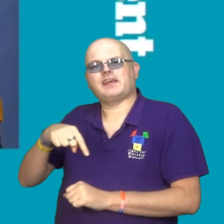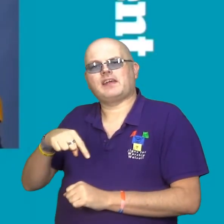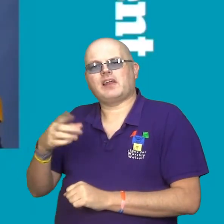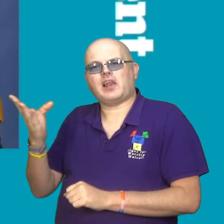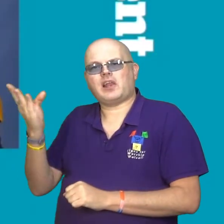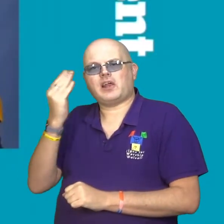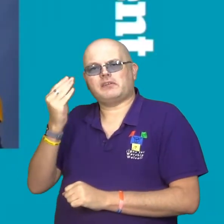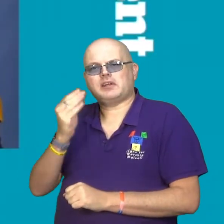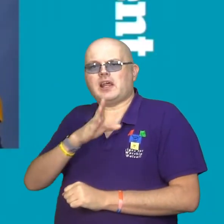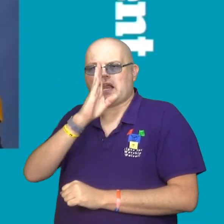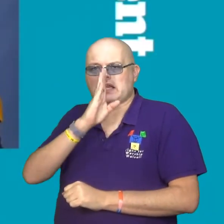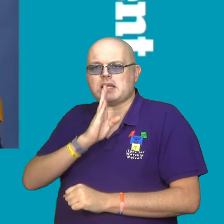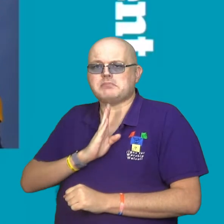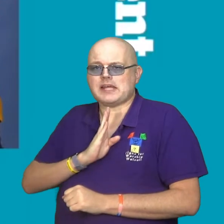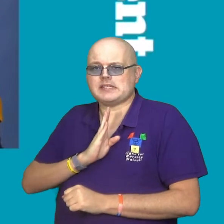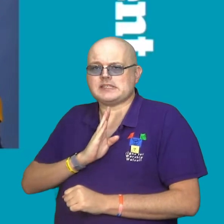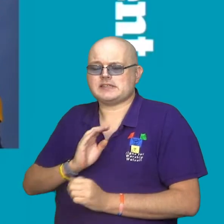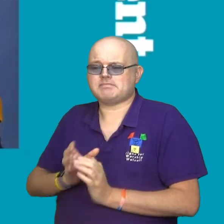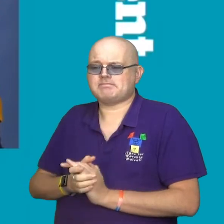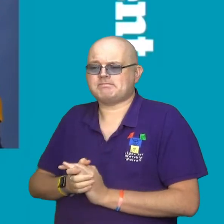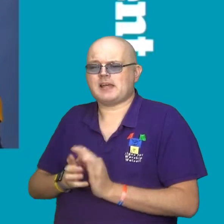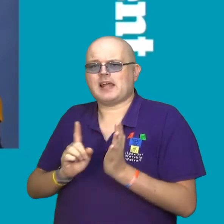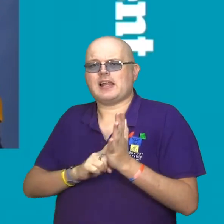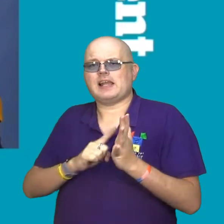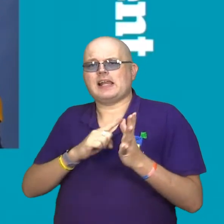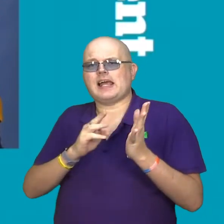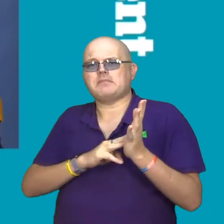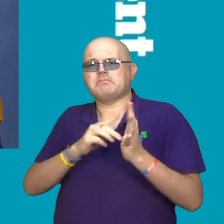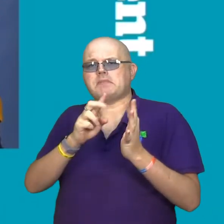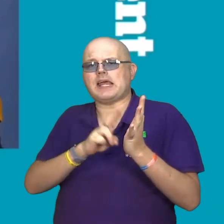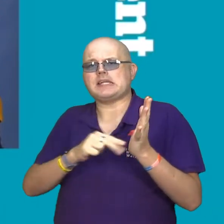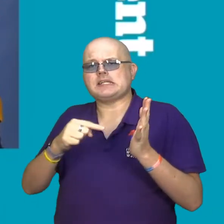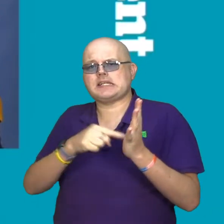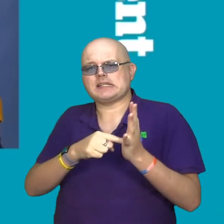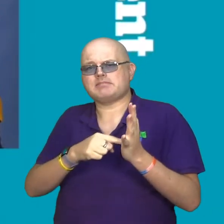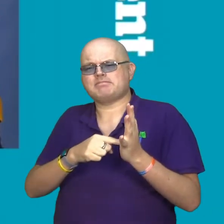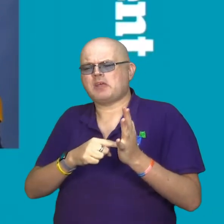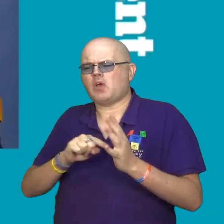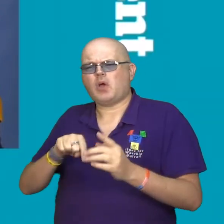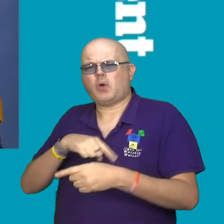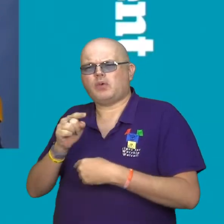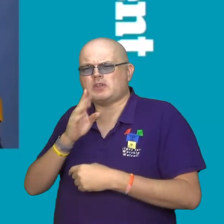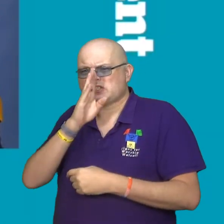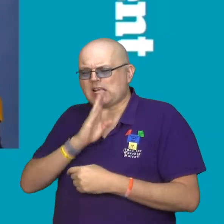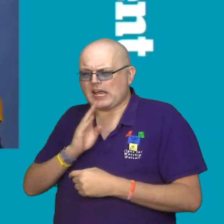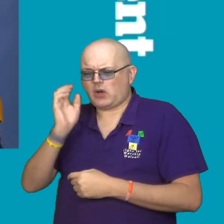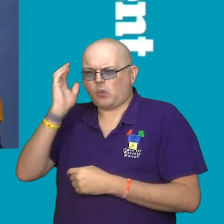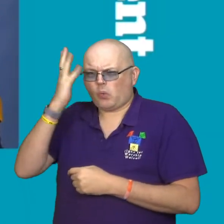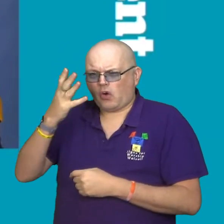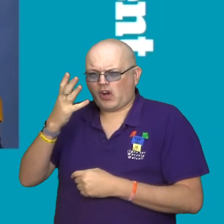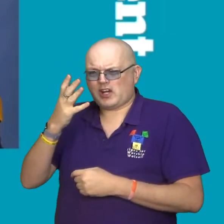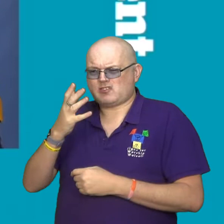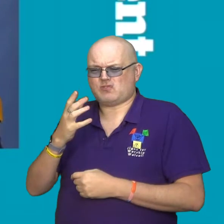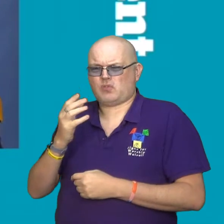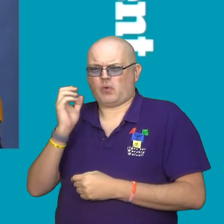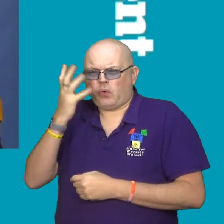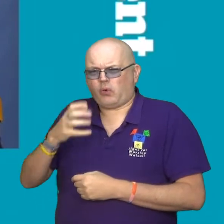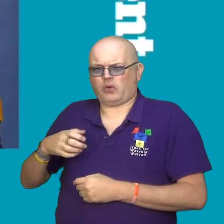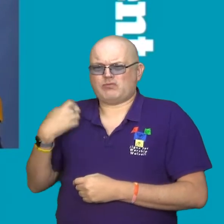This week, we are learning about lament. When we feel sad, worried, lonely, or